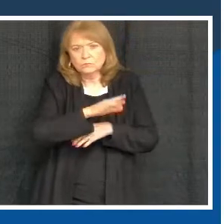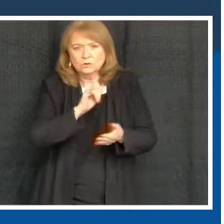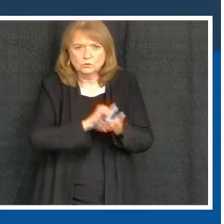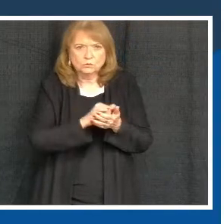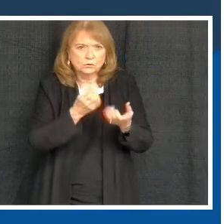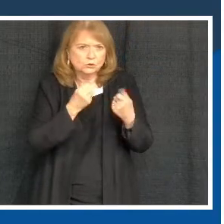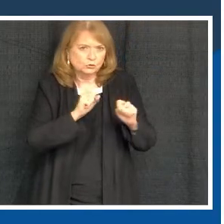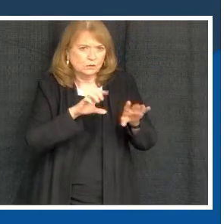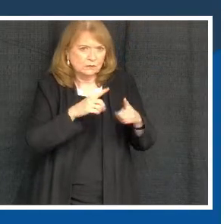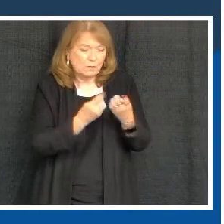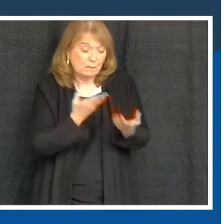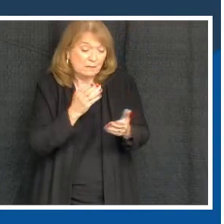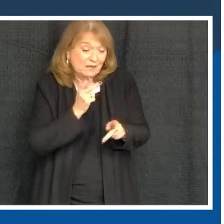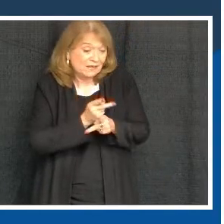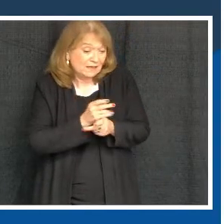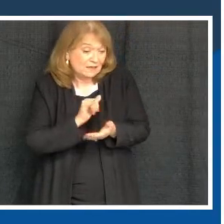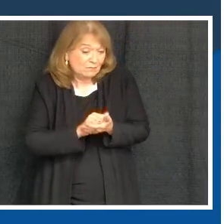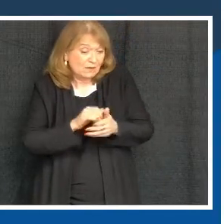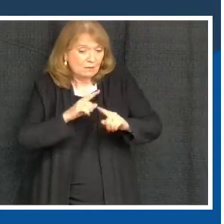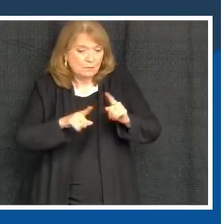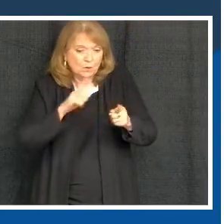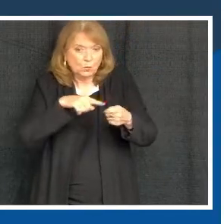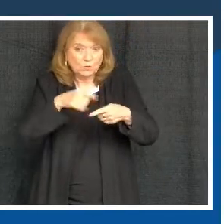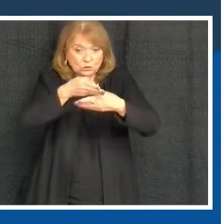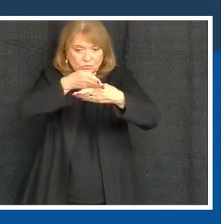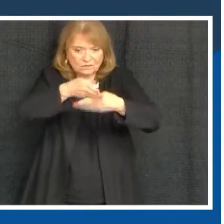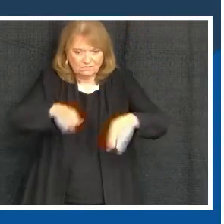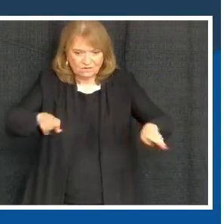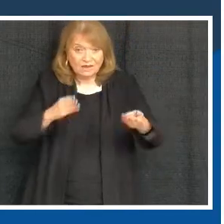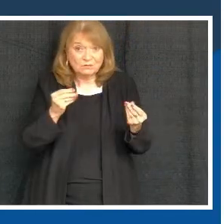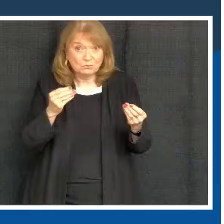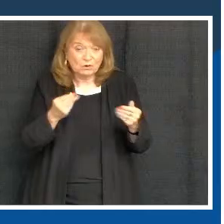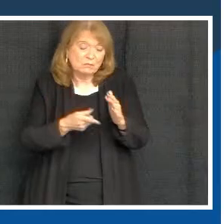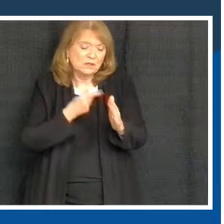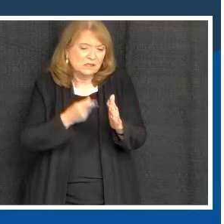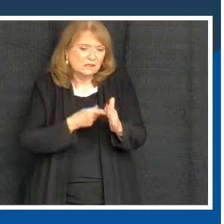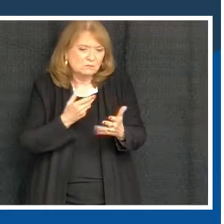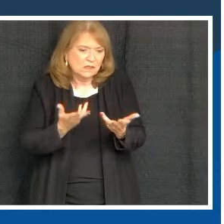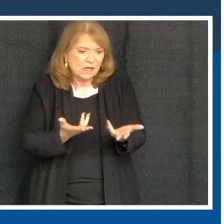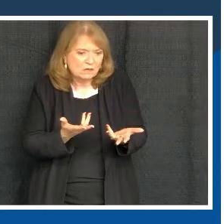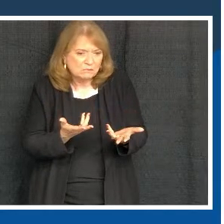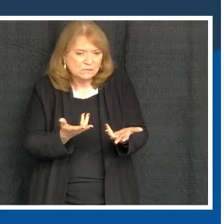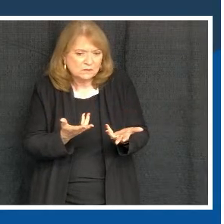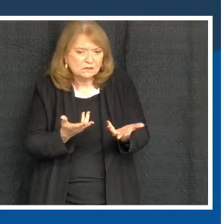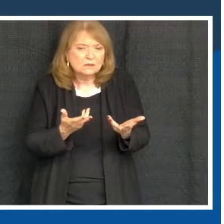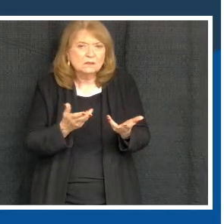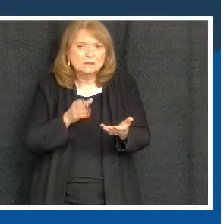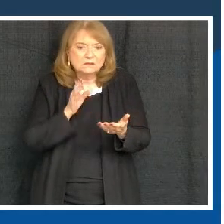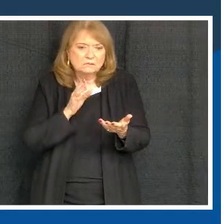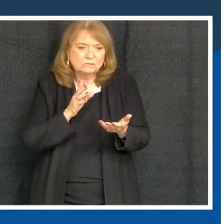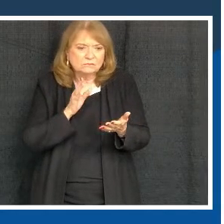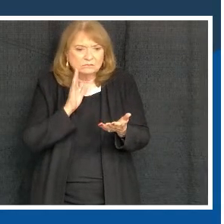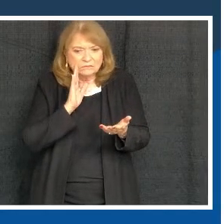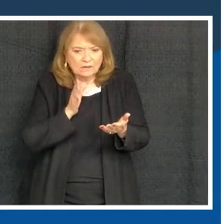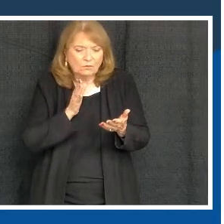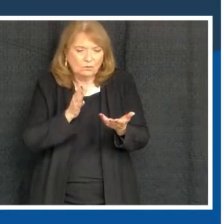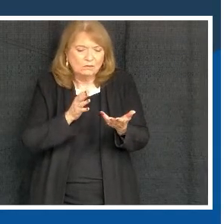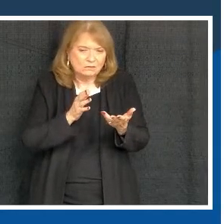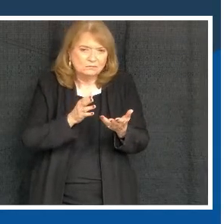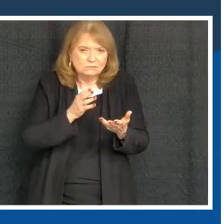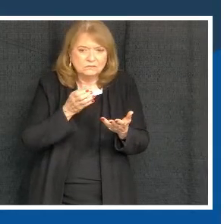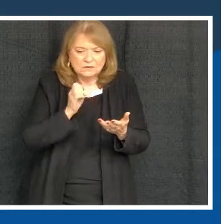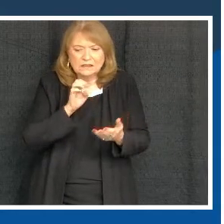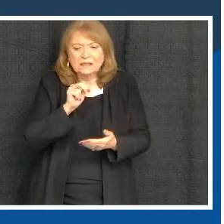They may get to keep that, but when you subdivide properties, sometimes we'll enforce the rules upon subdivision. Thank